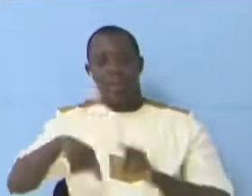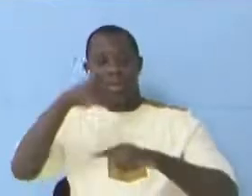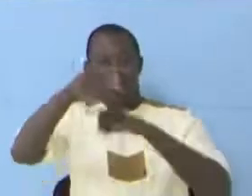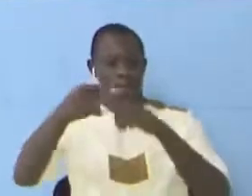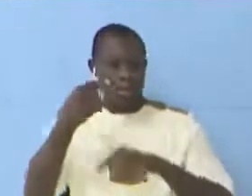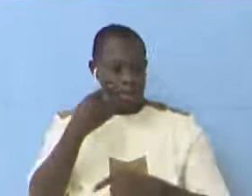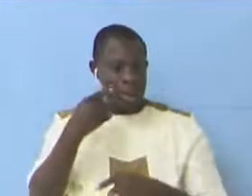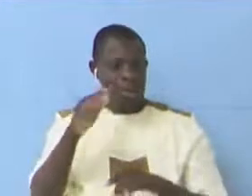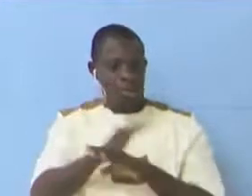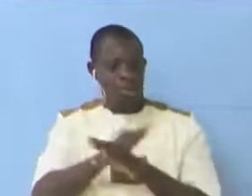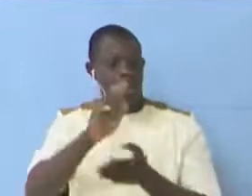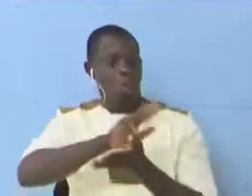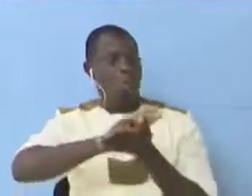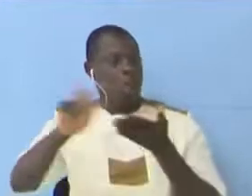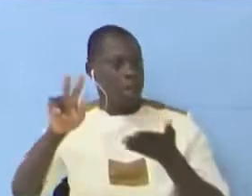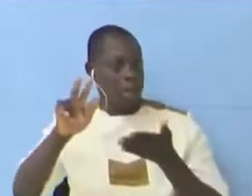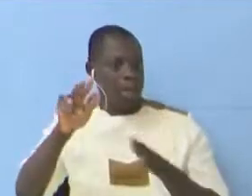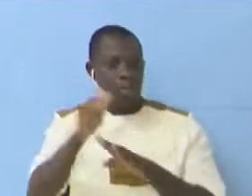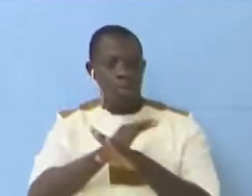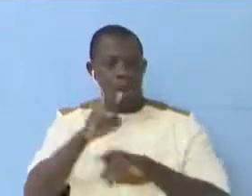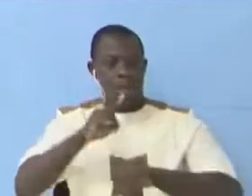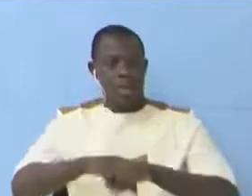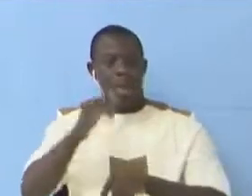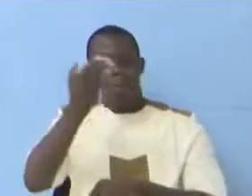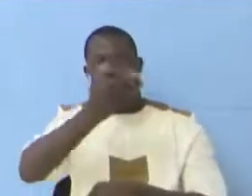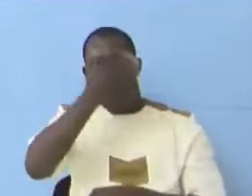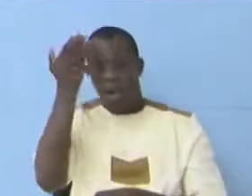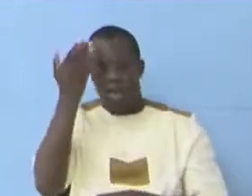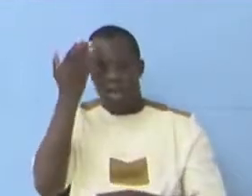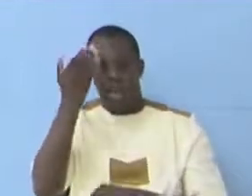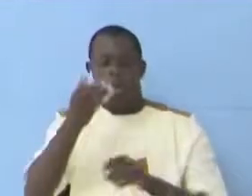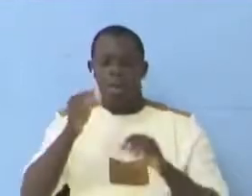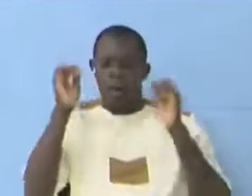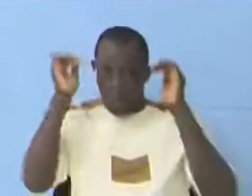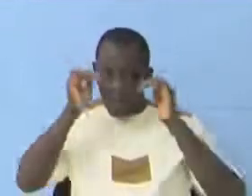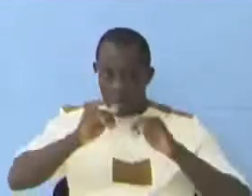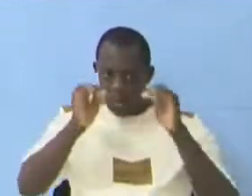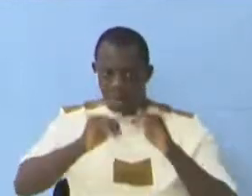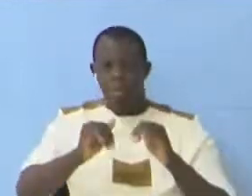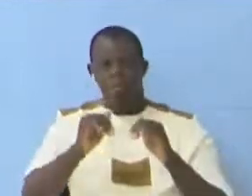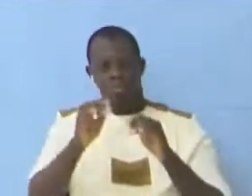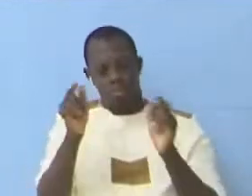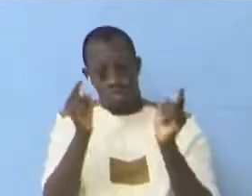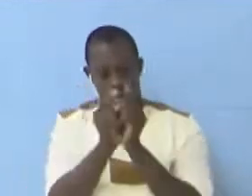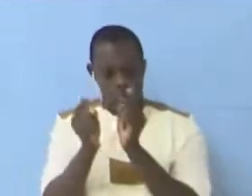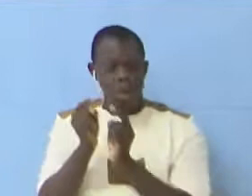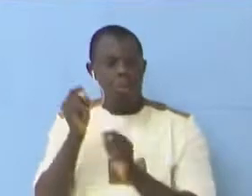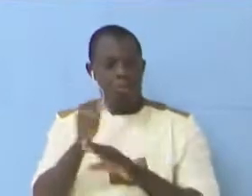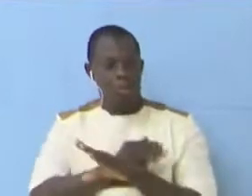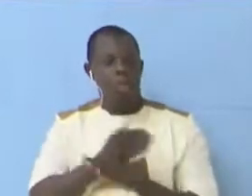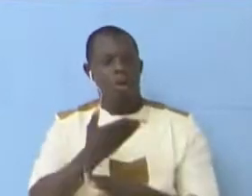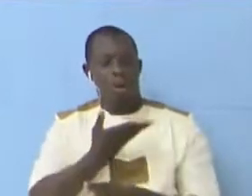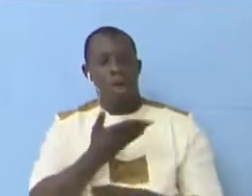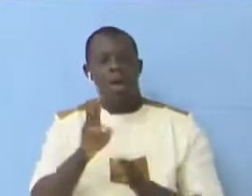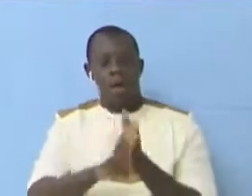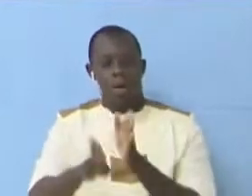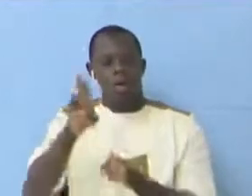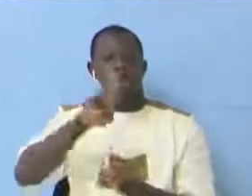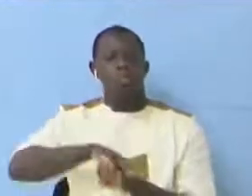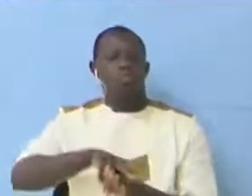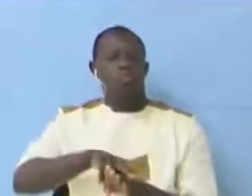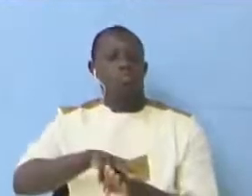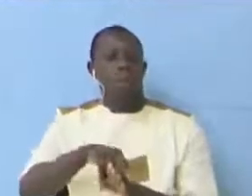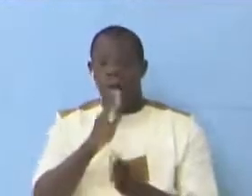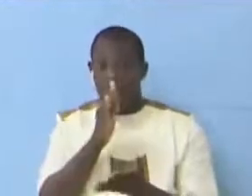day during our briefings, our morning briefings. Si benen bés mi nag si jamono bi nga xam ne ci dañuy xëy daje. I reported